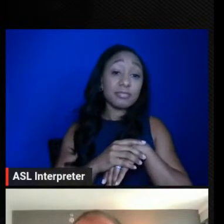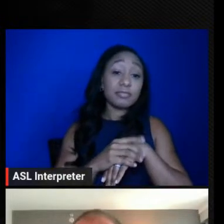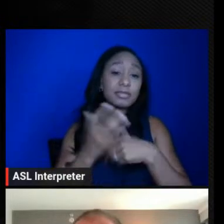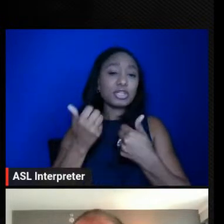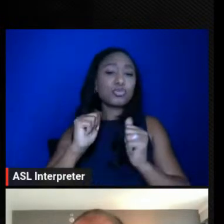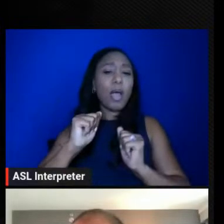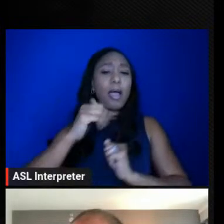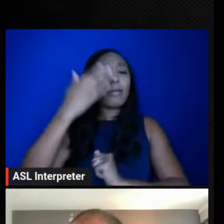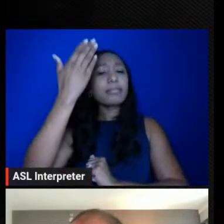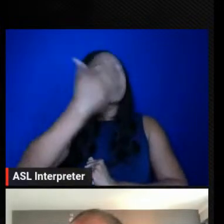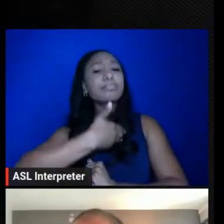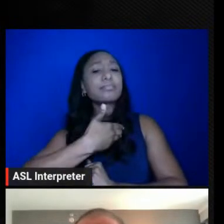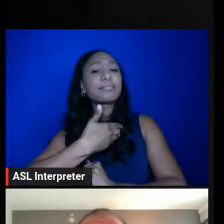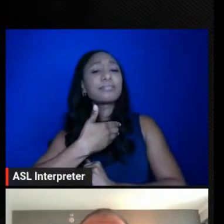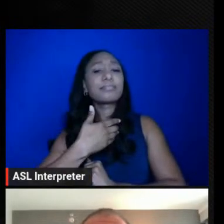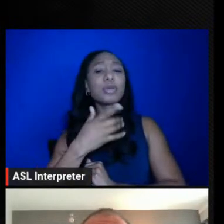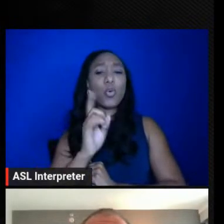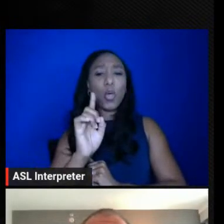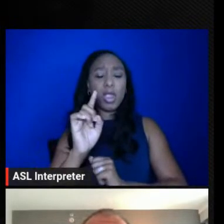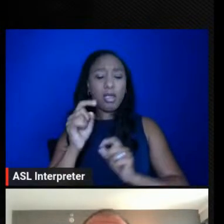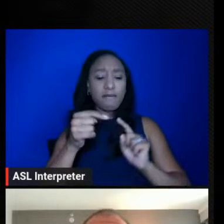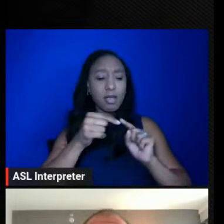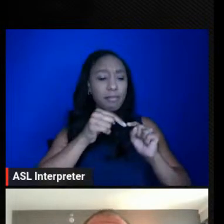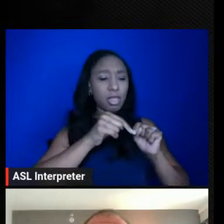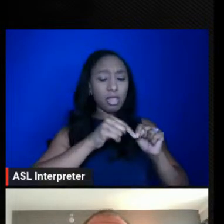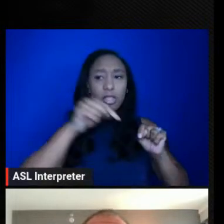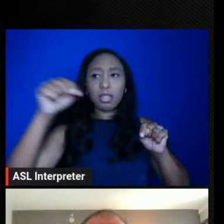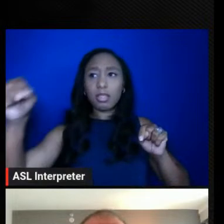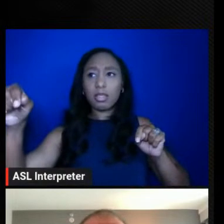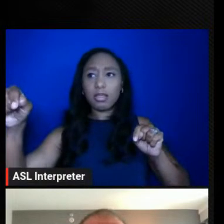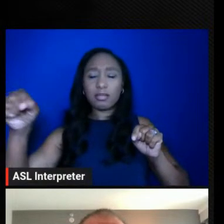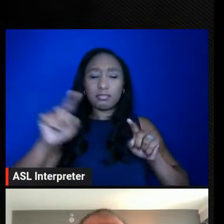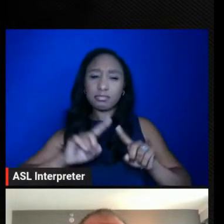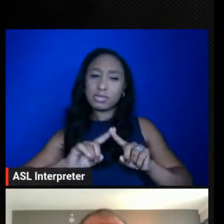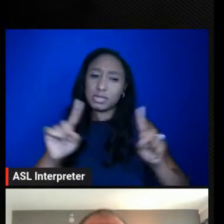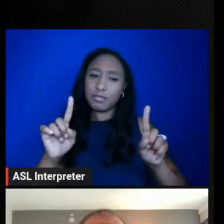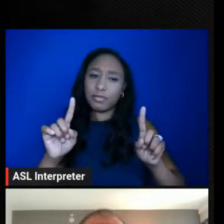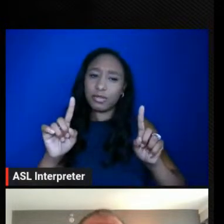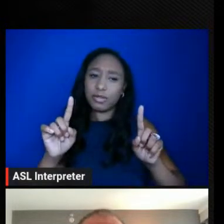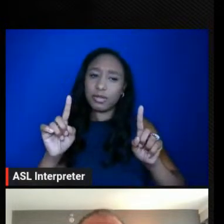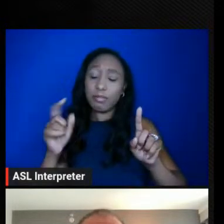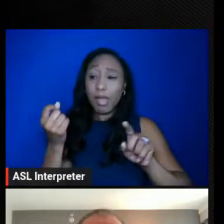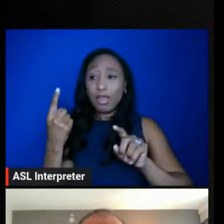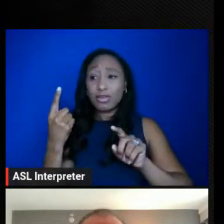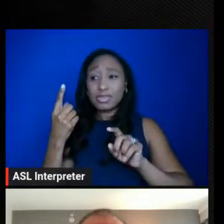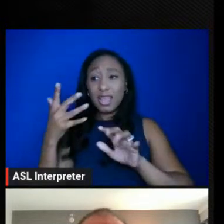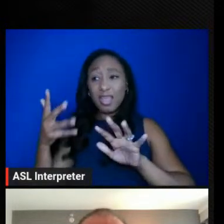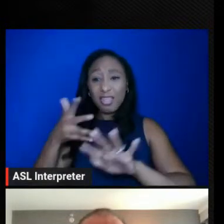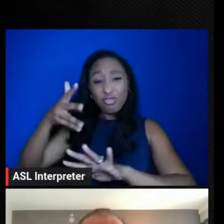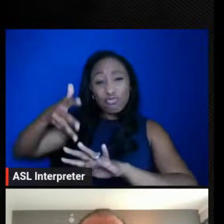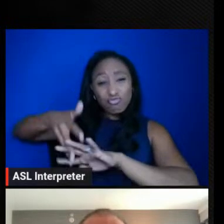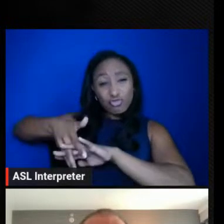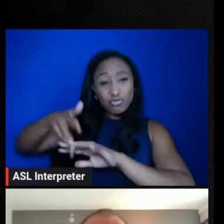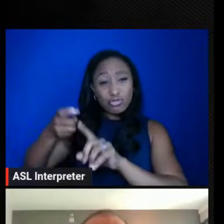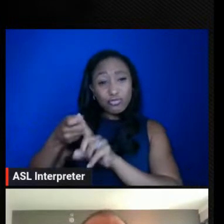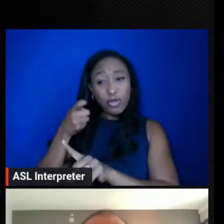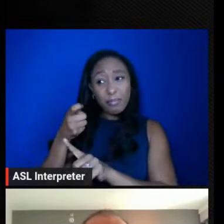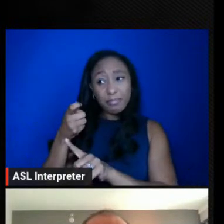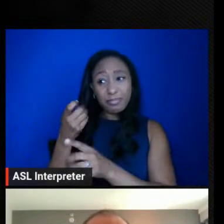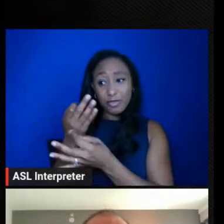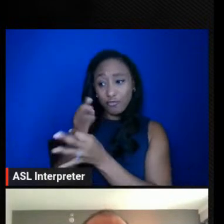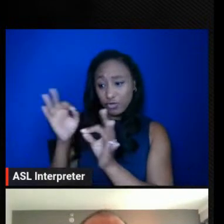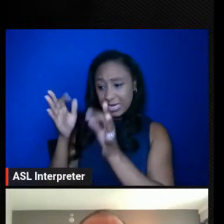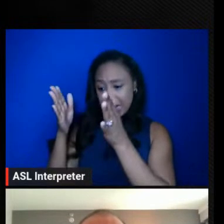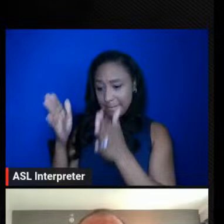of travel was usually very different, but the routes taken by freedom seekers going north